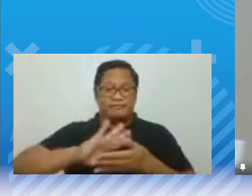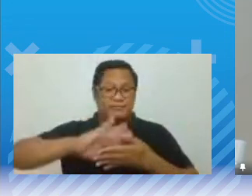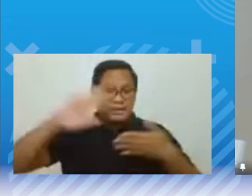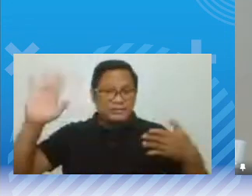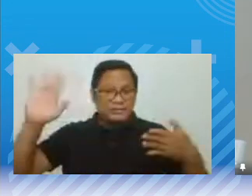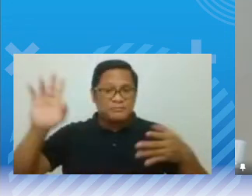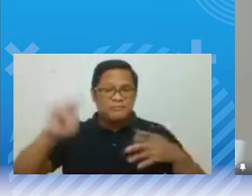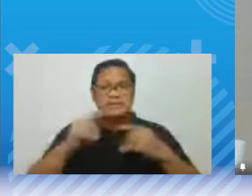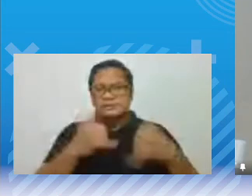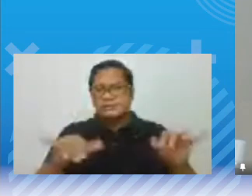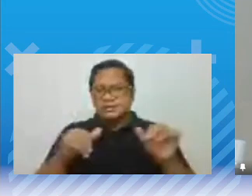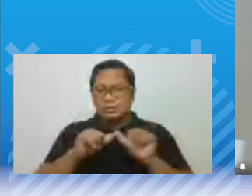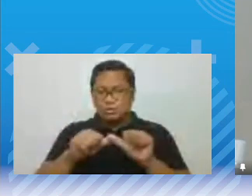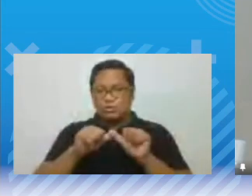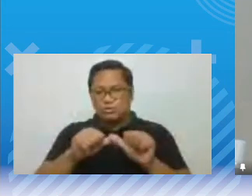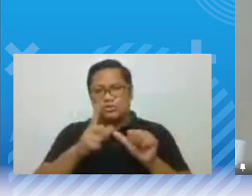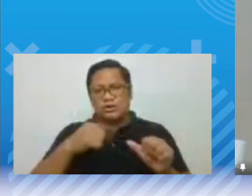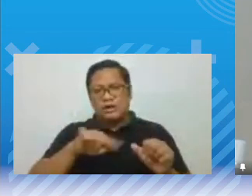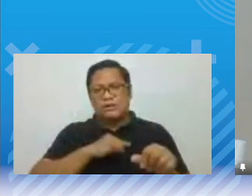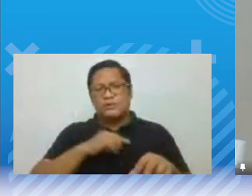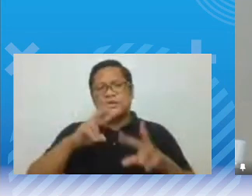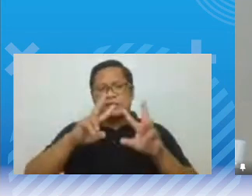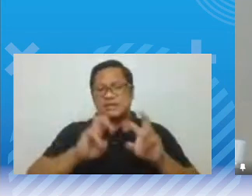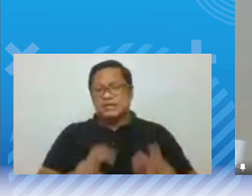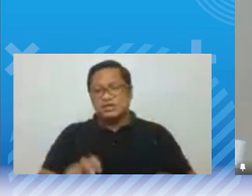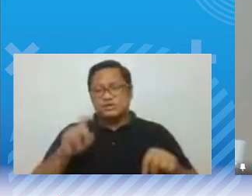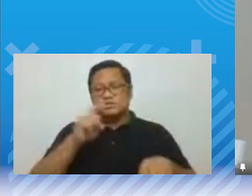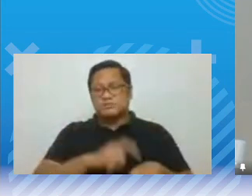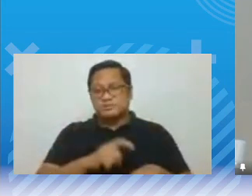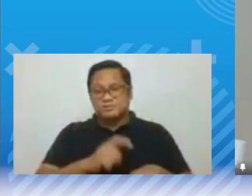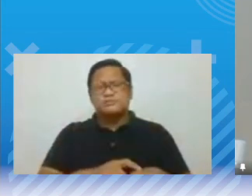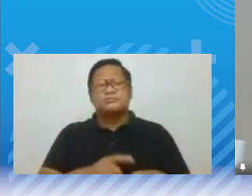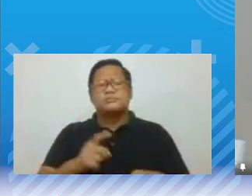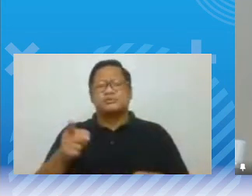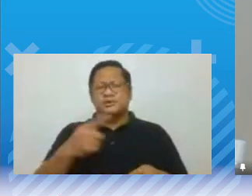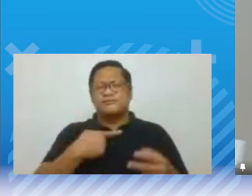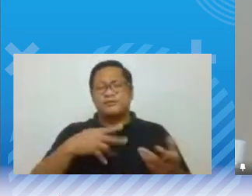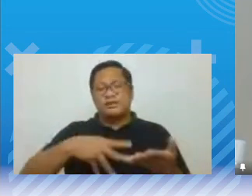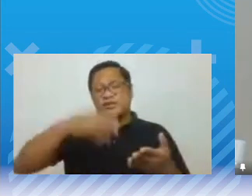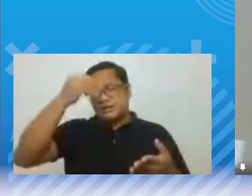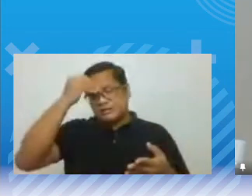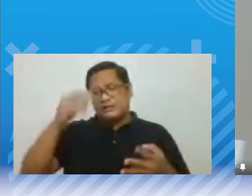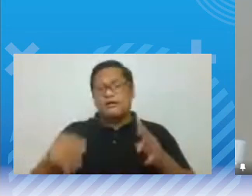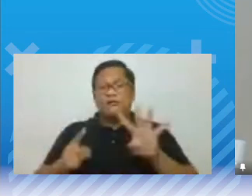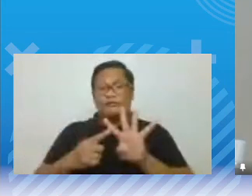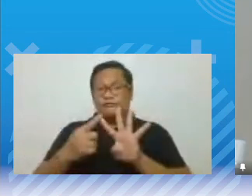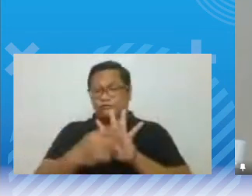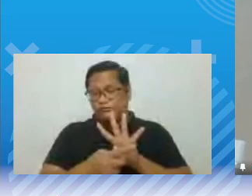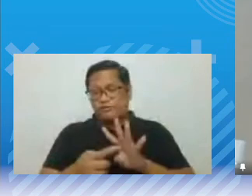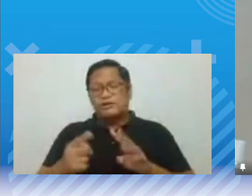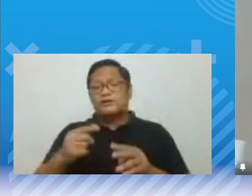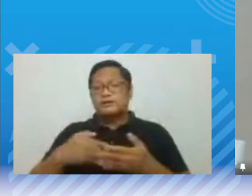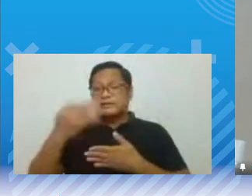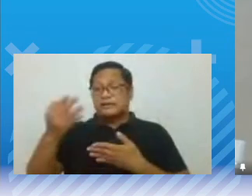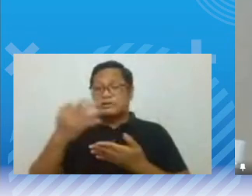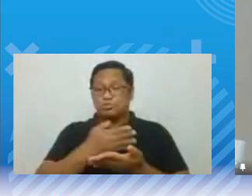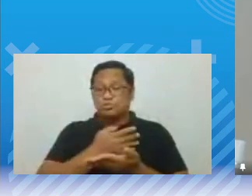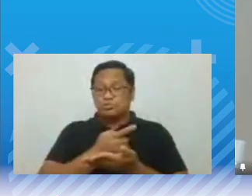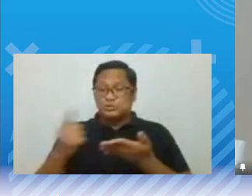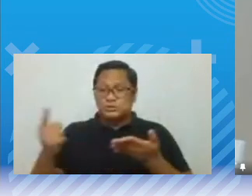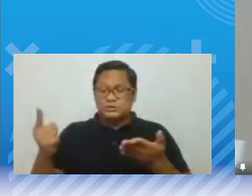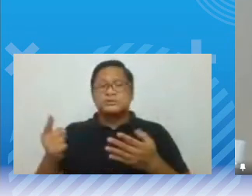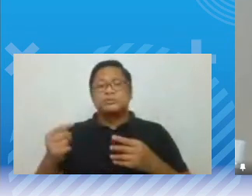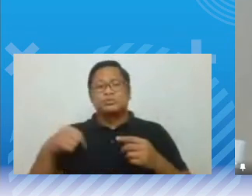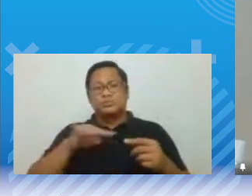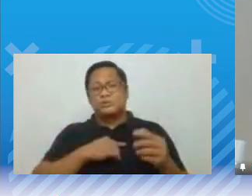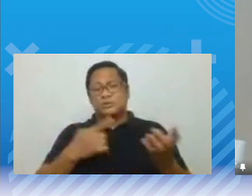pa rin itong ating Research O'Clock. I know you've been learning the past 4 sessions. Next week po, abangan po natin, pag-uusapan